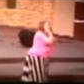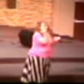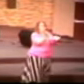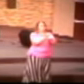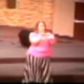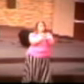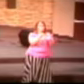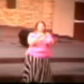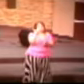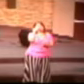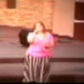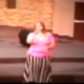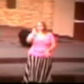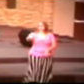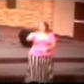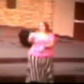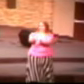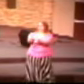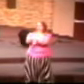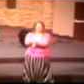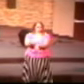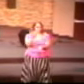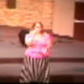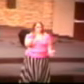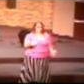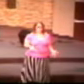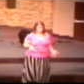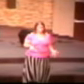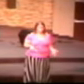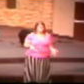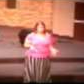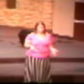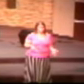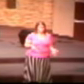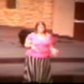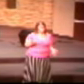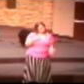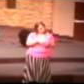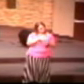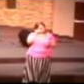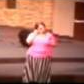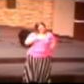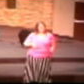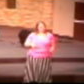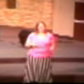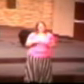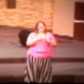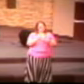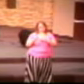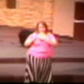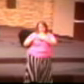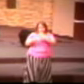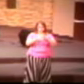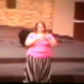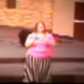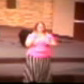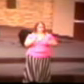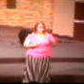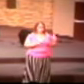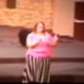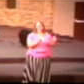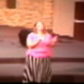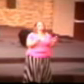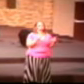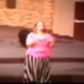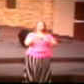help, I know who to stick my hand out to. We can learn something from these communities of people that